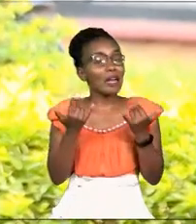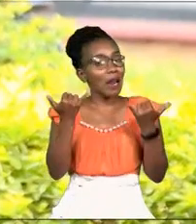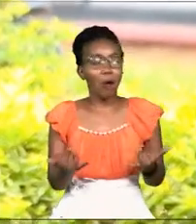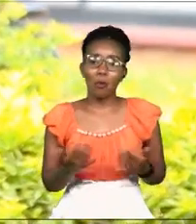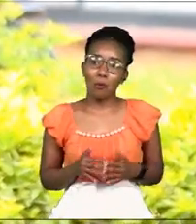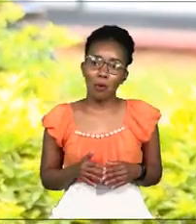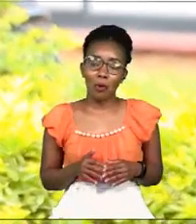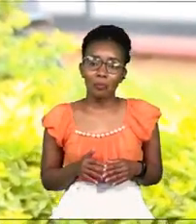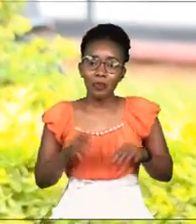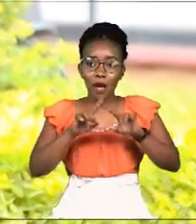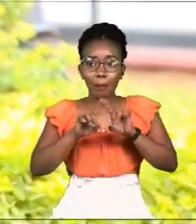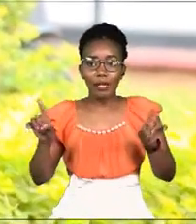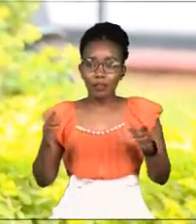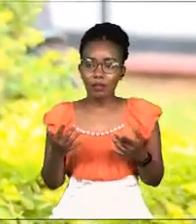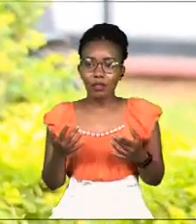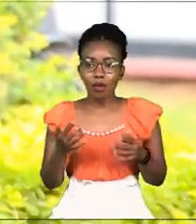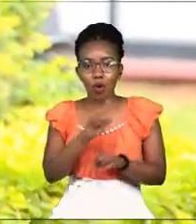anytime. But when I'm